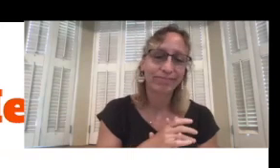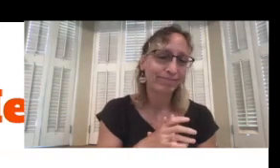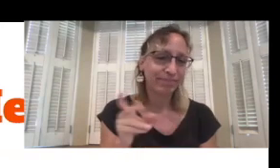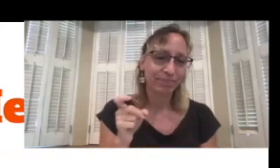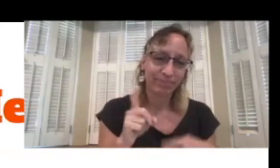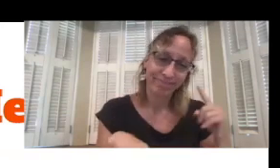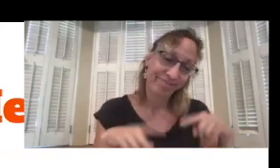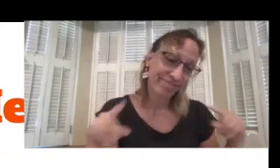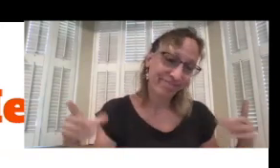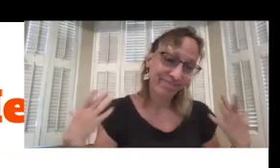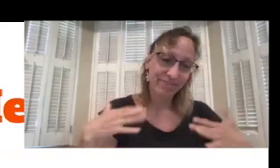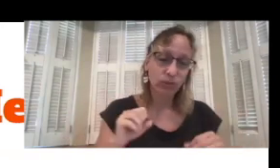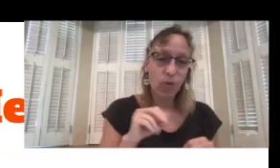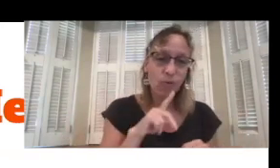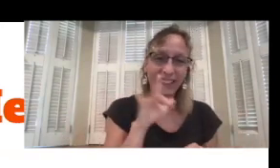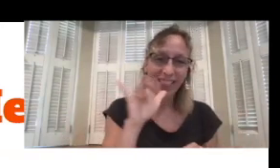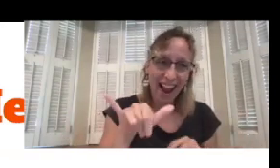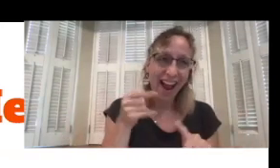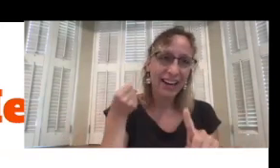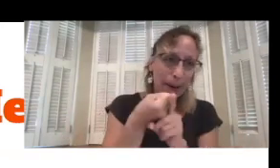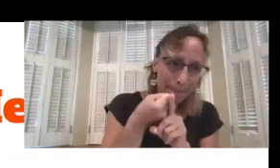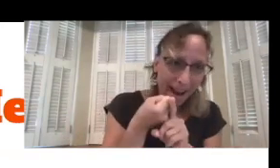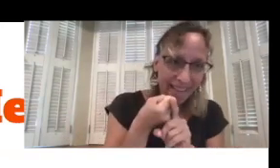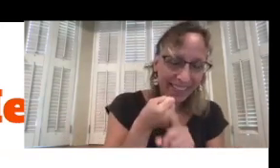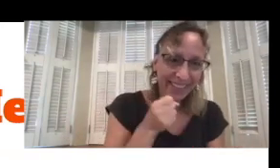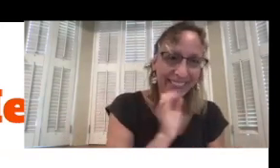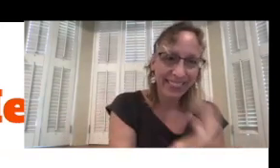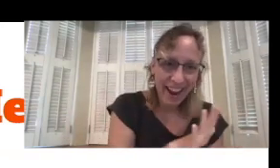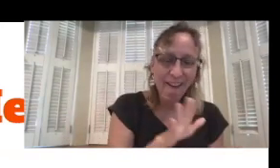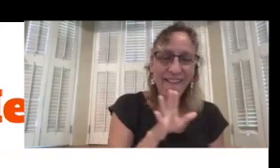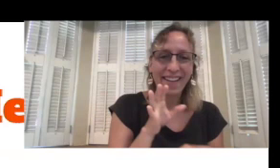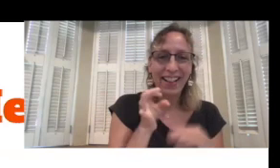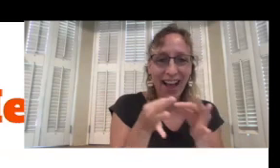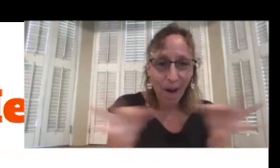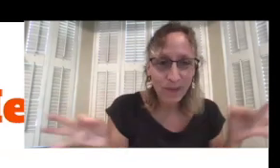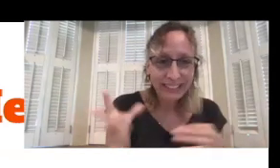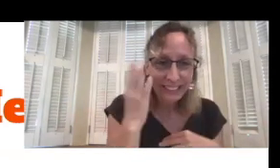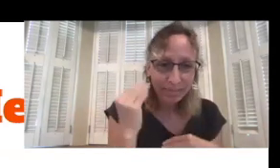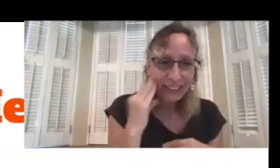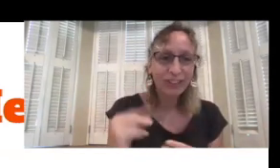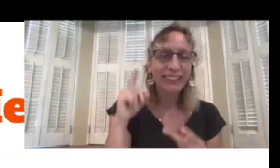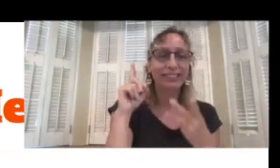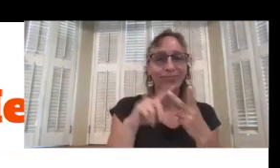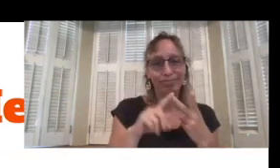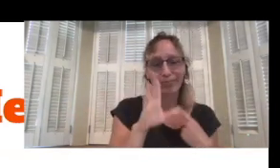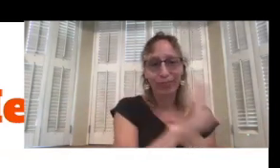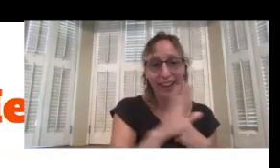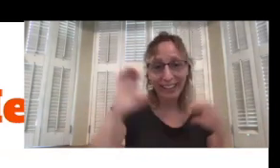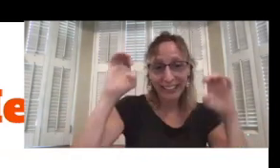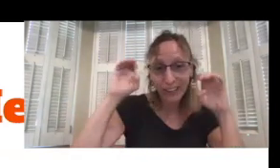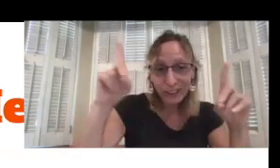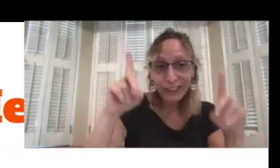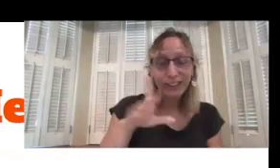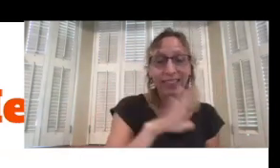listening. Or they may have gone to a deaf school where everyone signed. And so again, that has a huge impact on a deaf child's